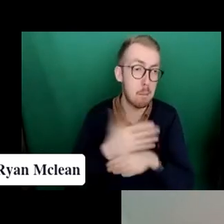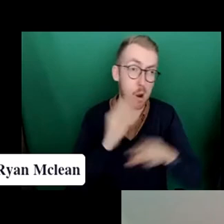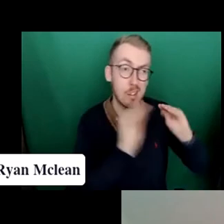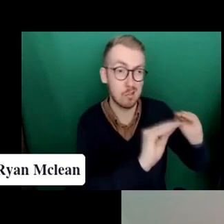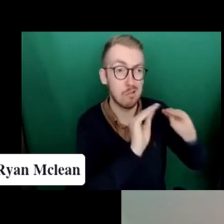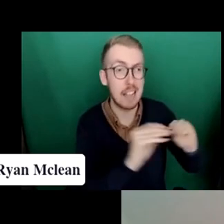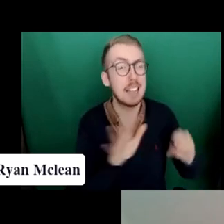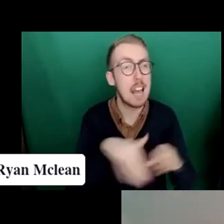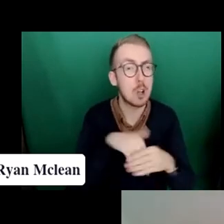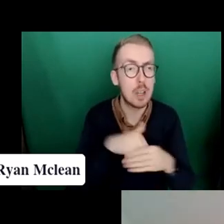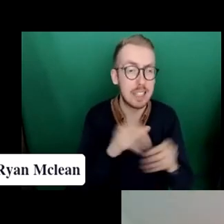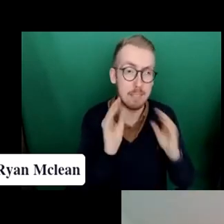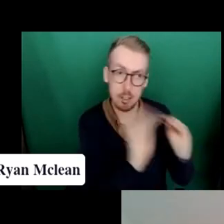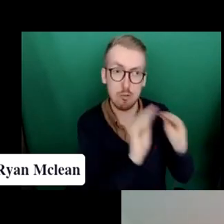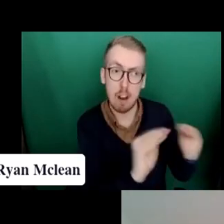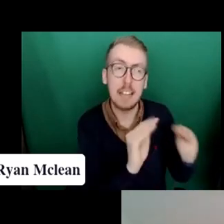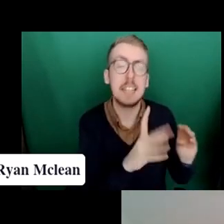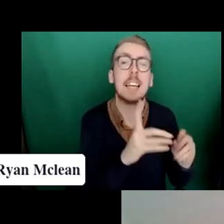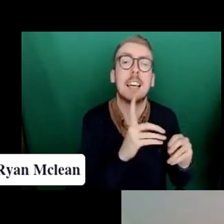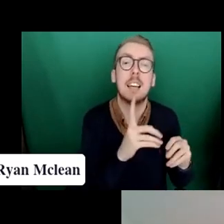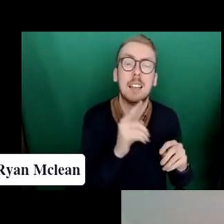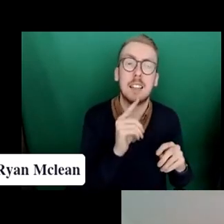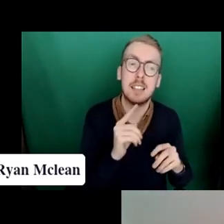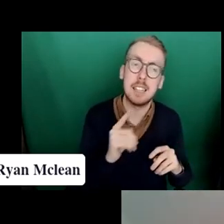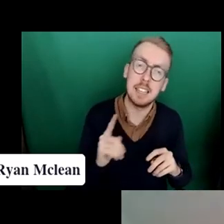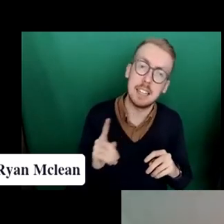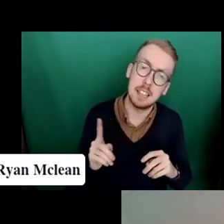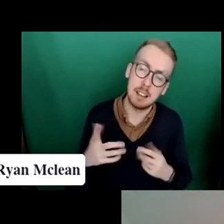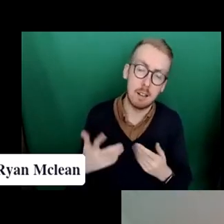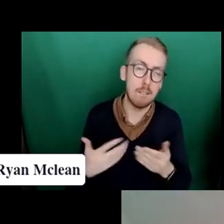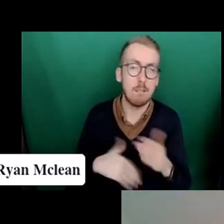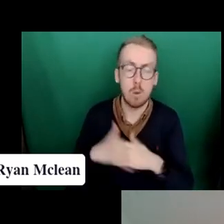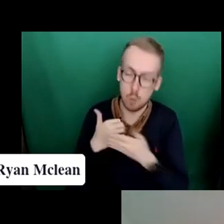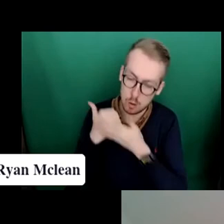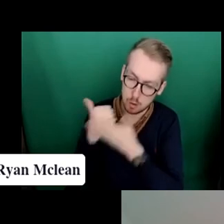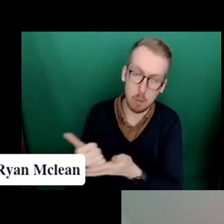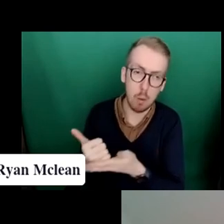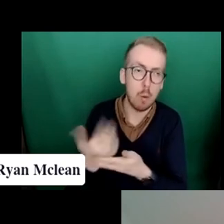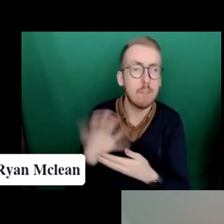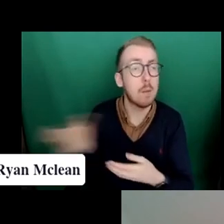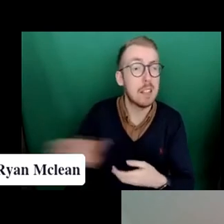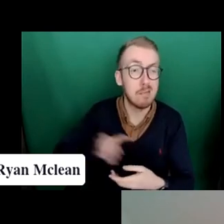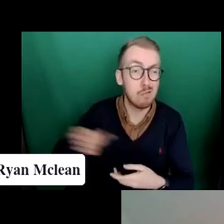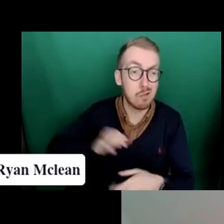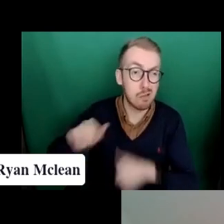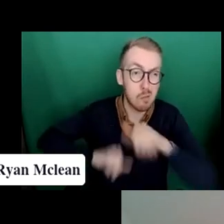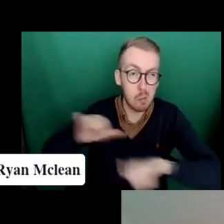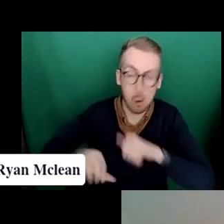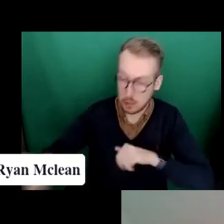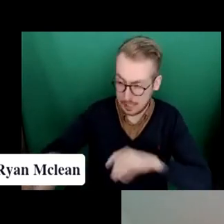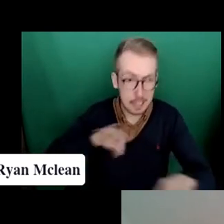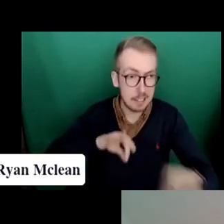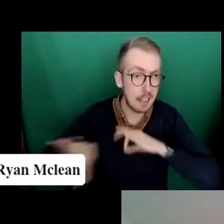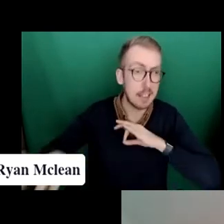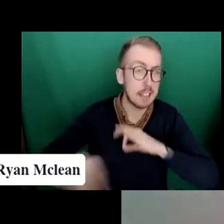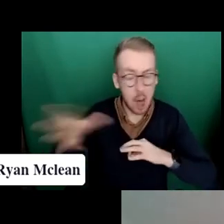the inclusivity training, taking the wraparound support, taking what we've learned from the recruitment process to ensure that's inclusive,